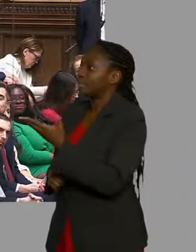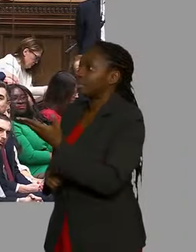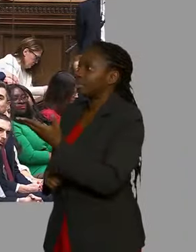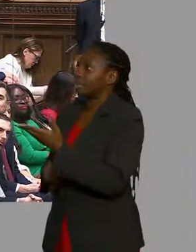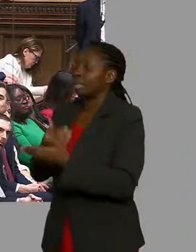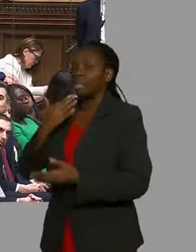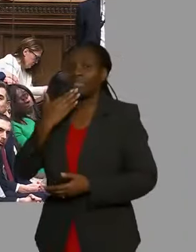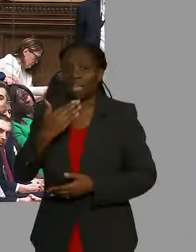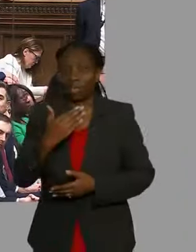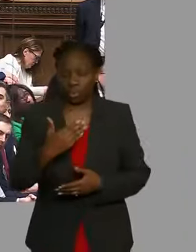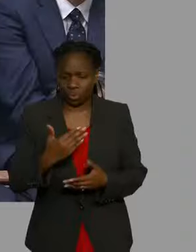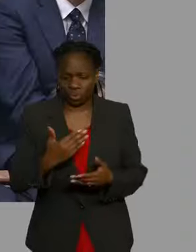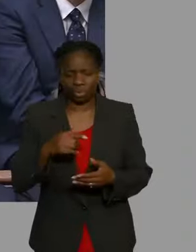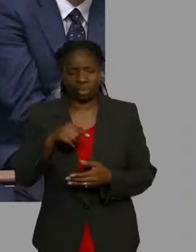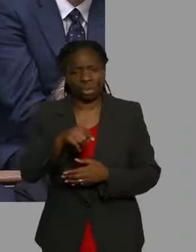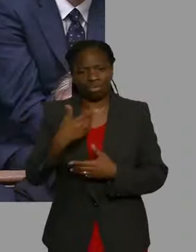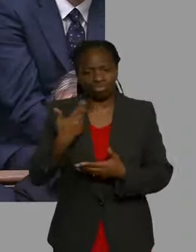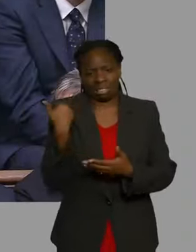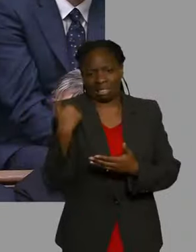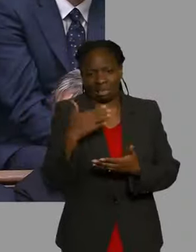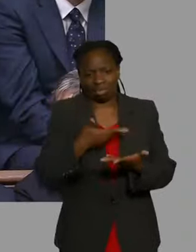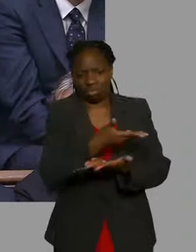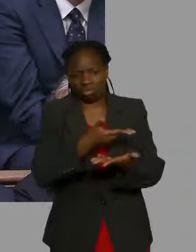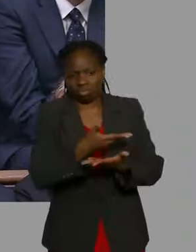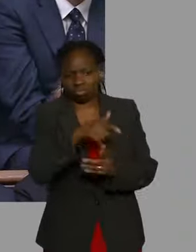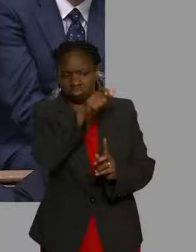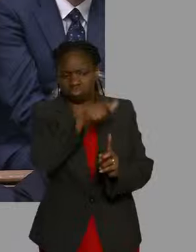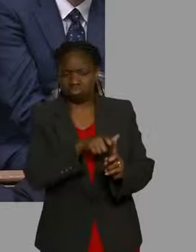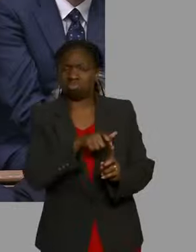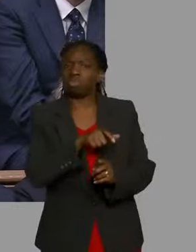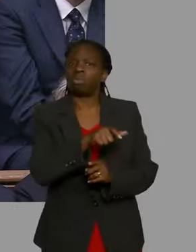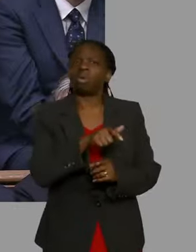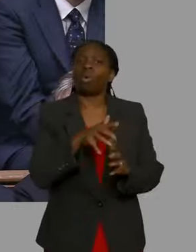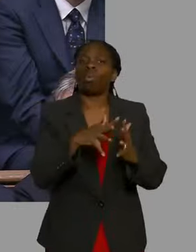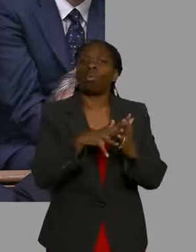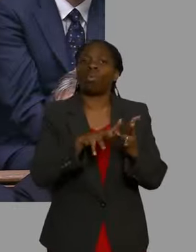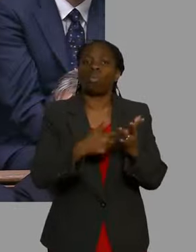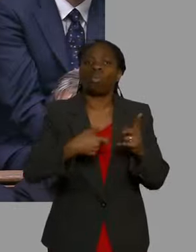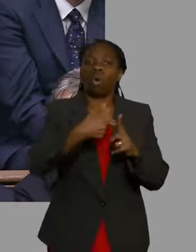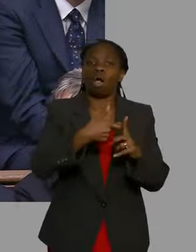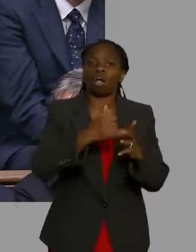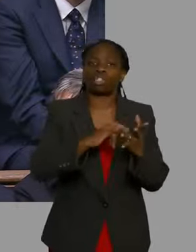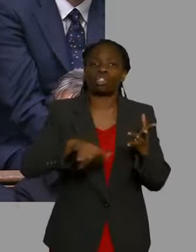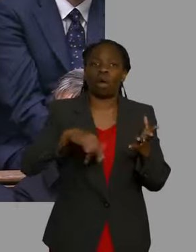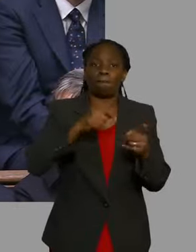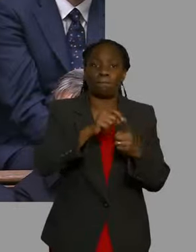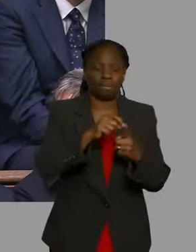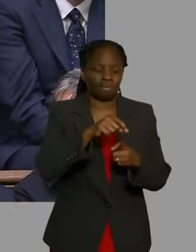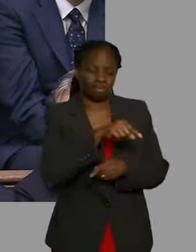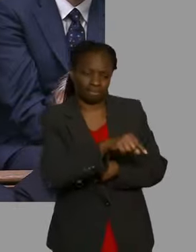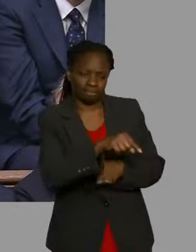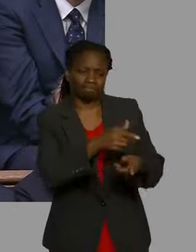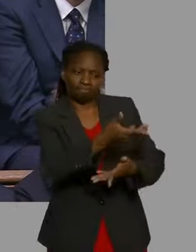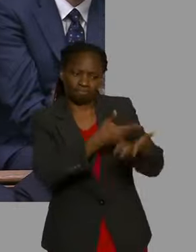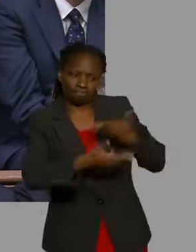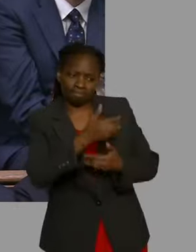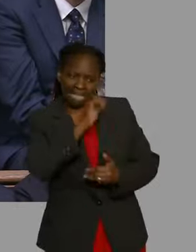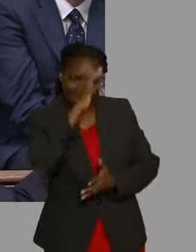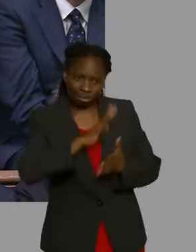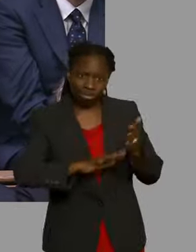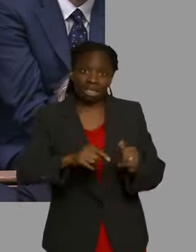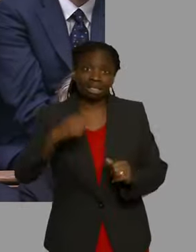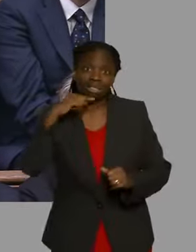off his bicycle by an off-road biker speeding on the pavement. Dressed in black, no number plate,